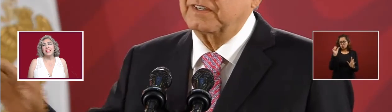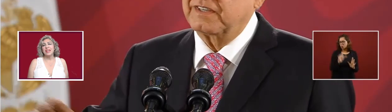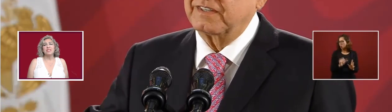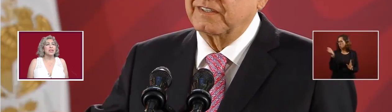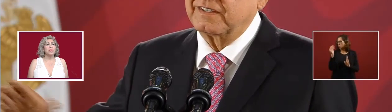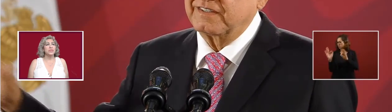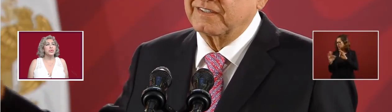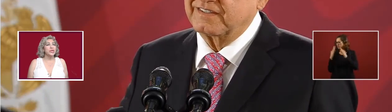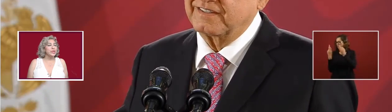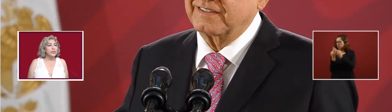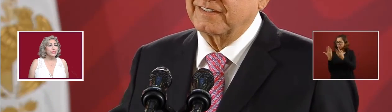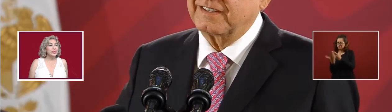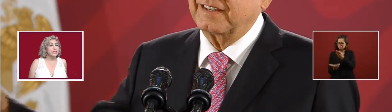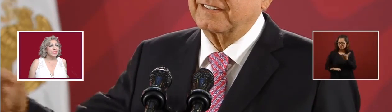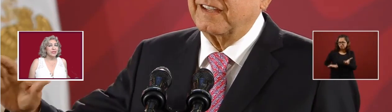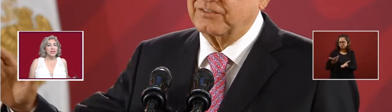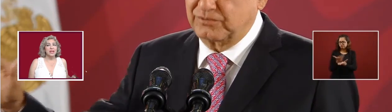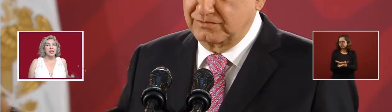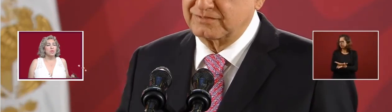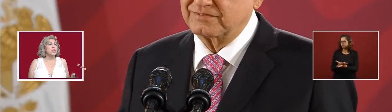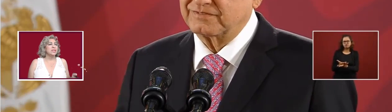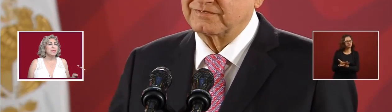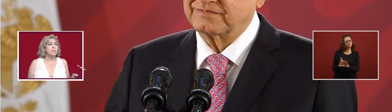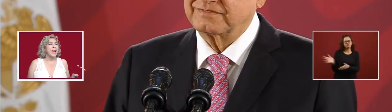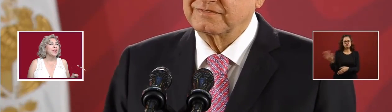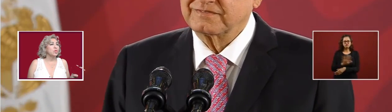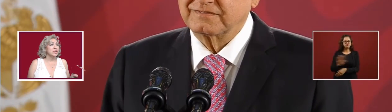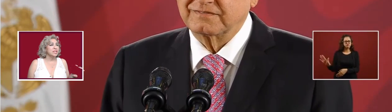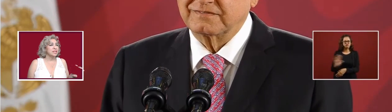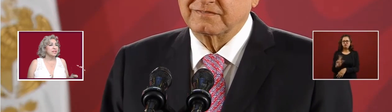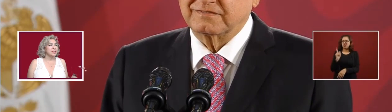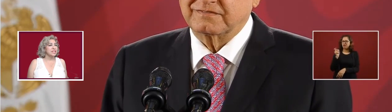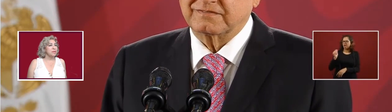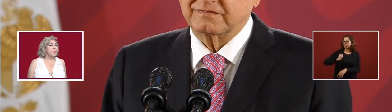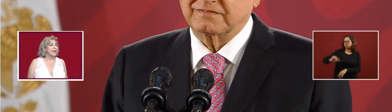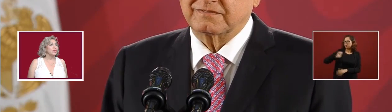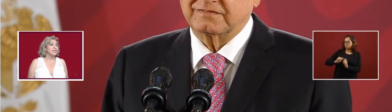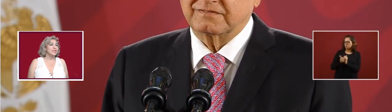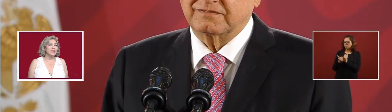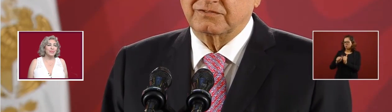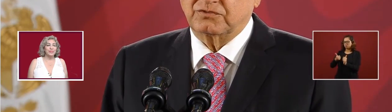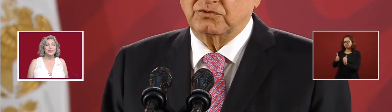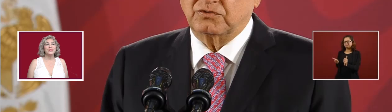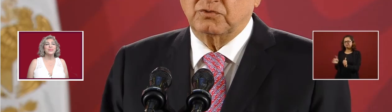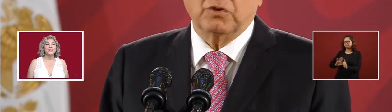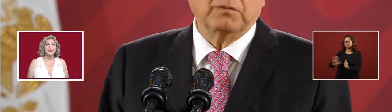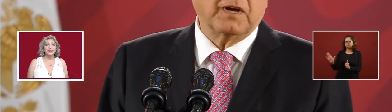Everything else that was produced was a backwards, a step backwards.